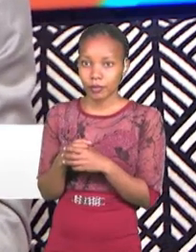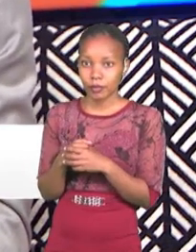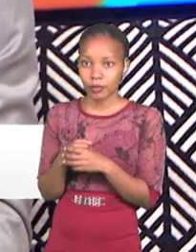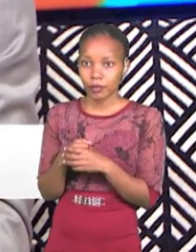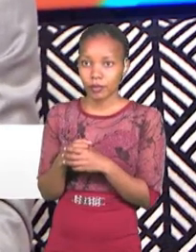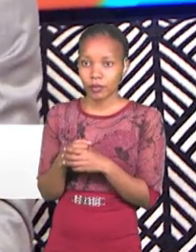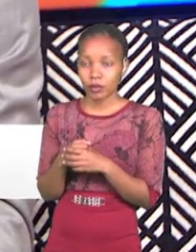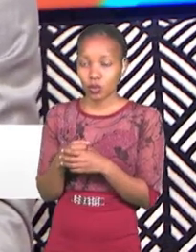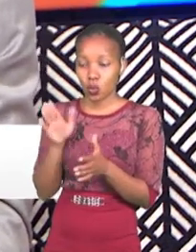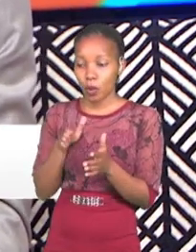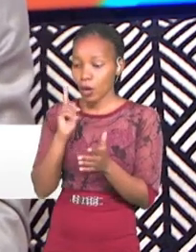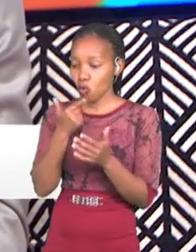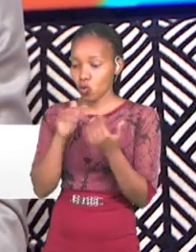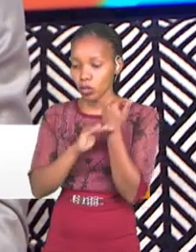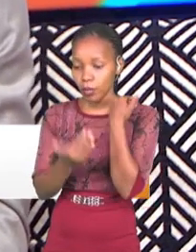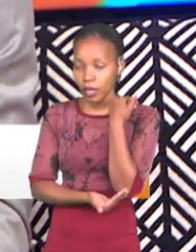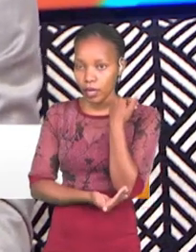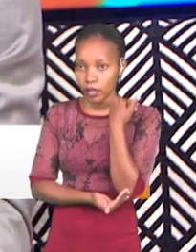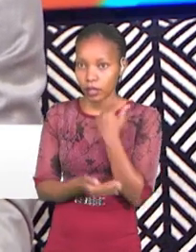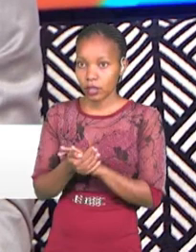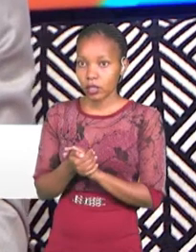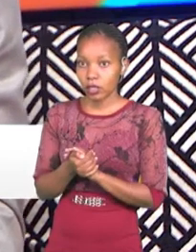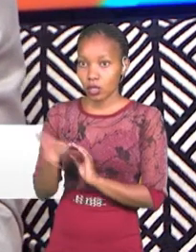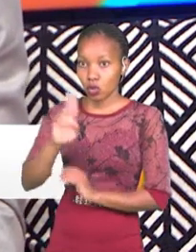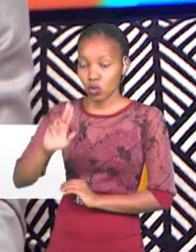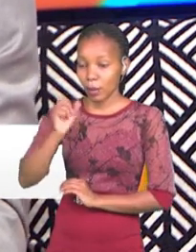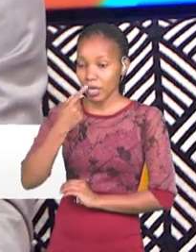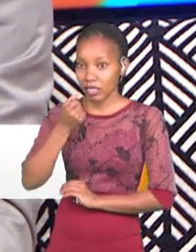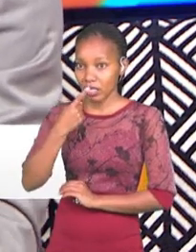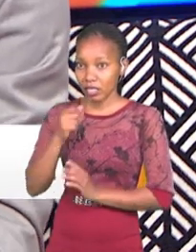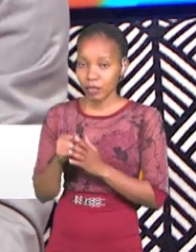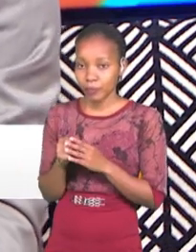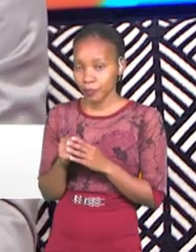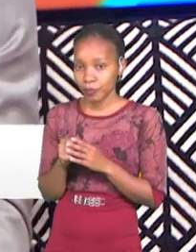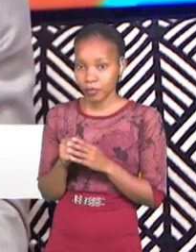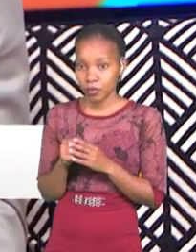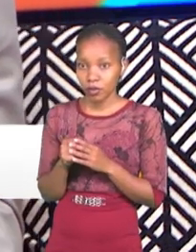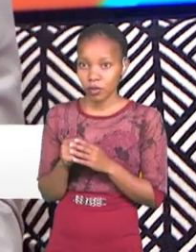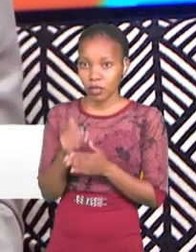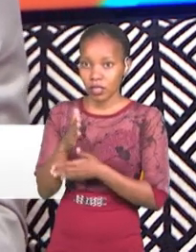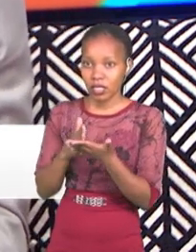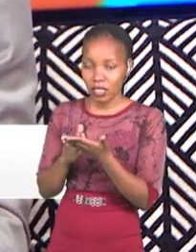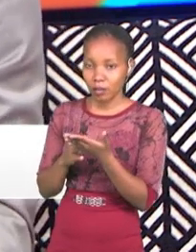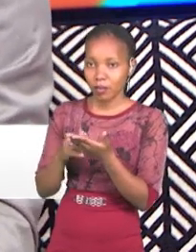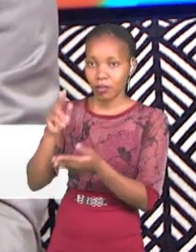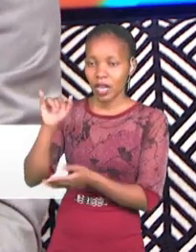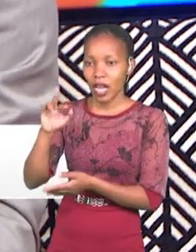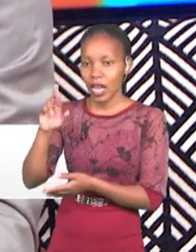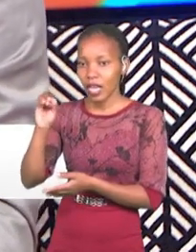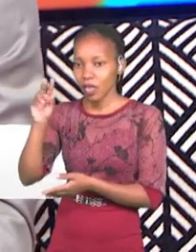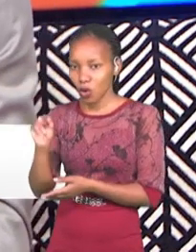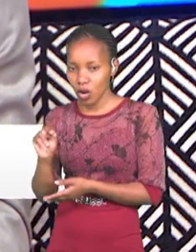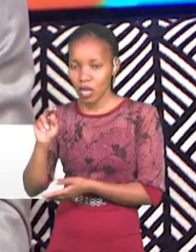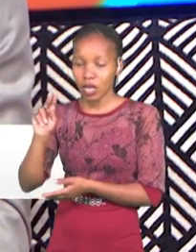ladies, of course, taking some drugs also during this period, some nutrients, some iron.